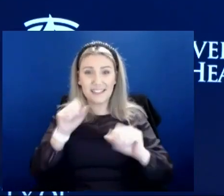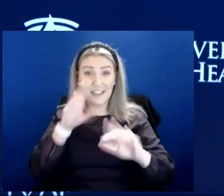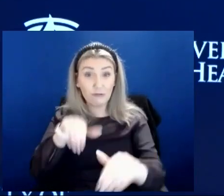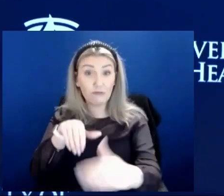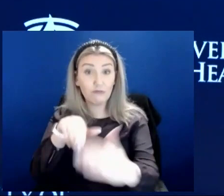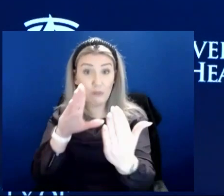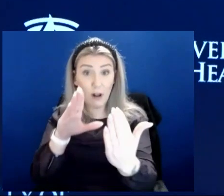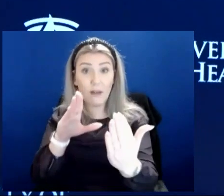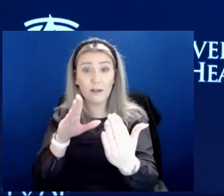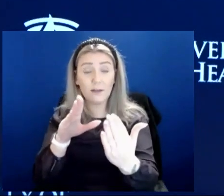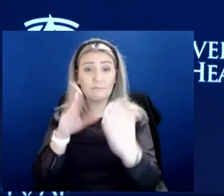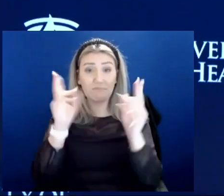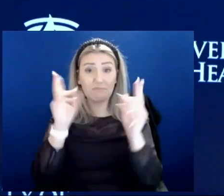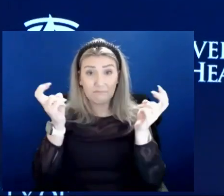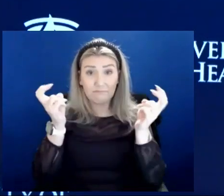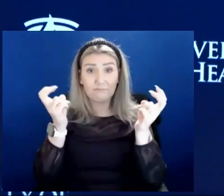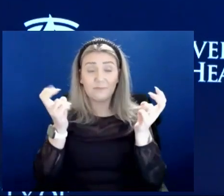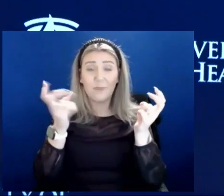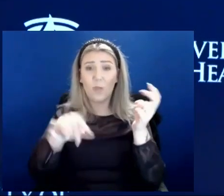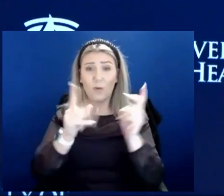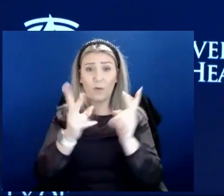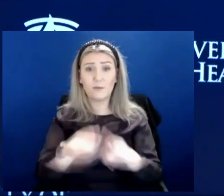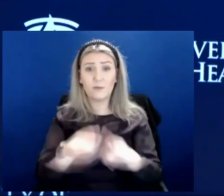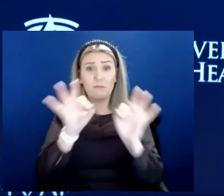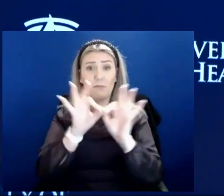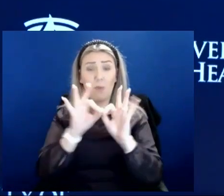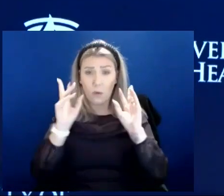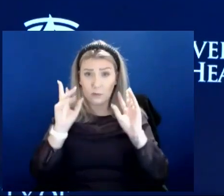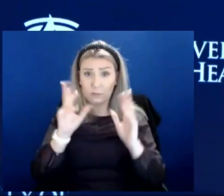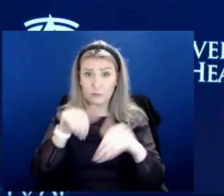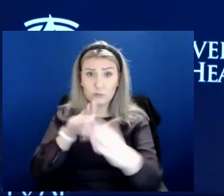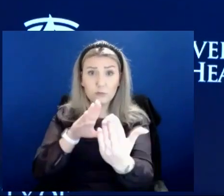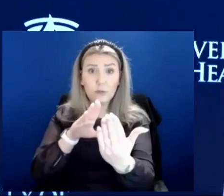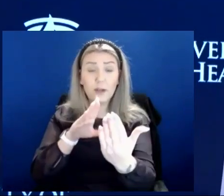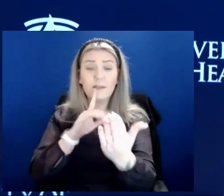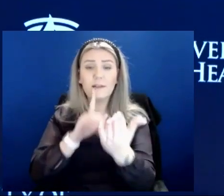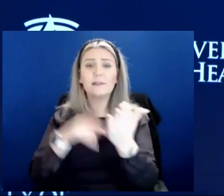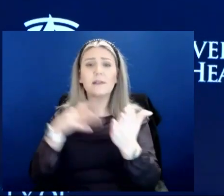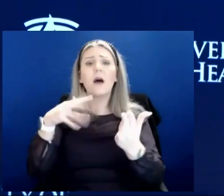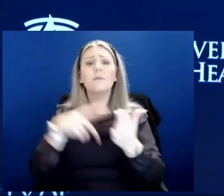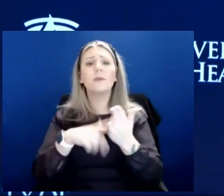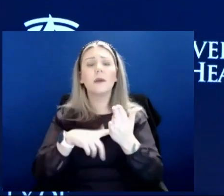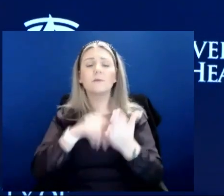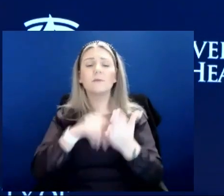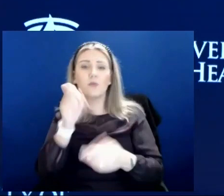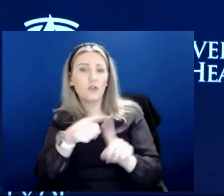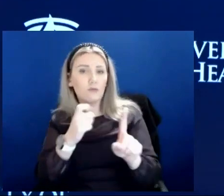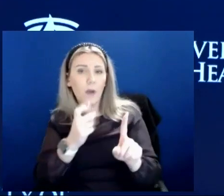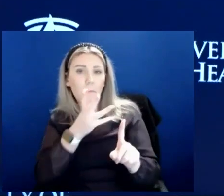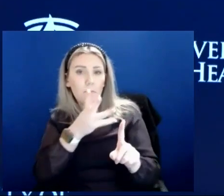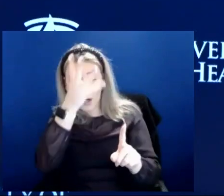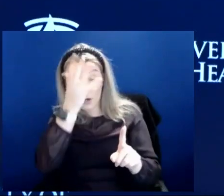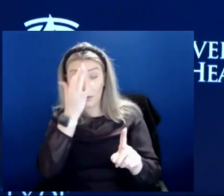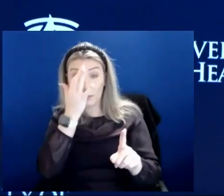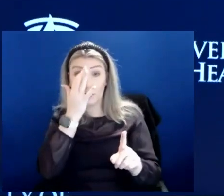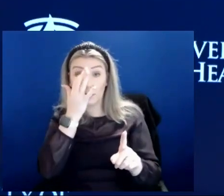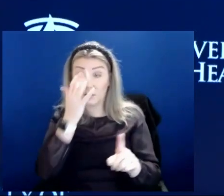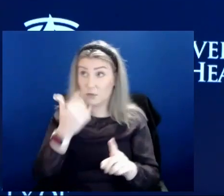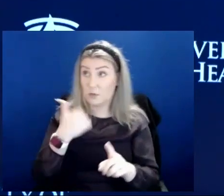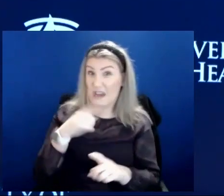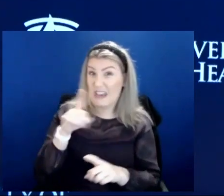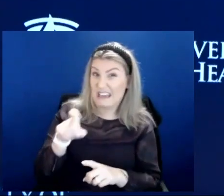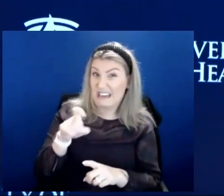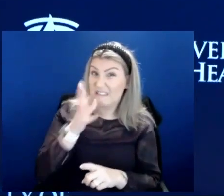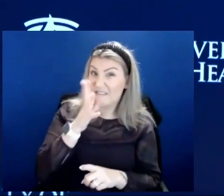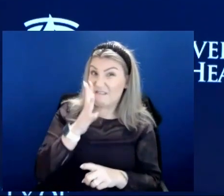these things are important to address. Mm-hmm. Sometimes we get the questions from parents, should I even talk with my kids about these